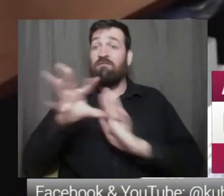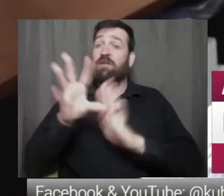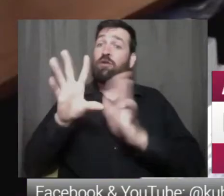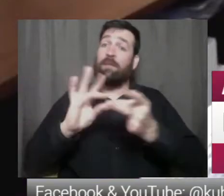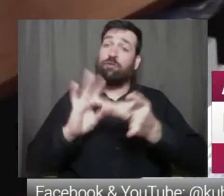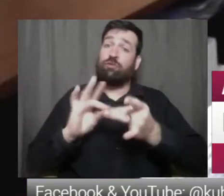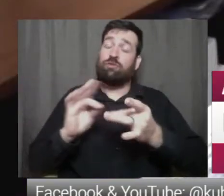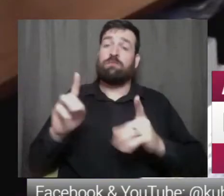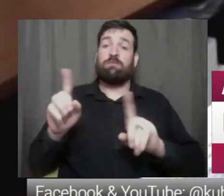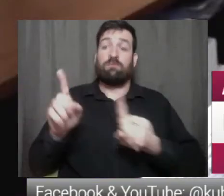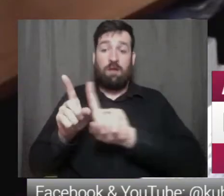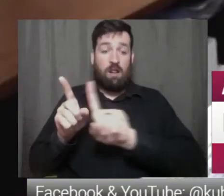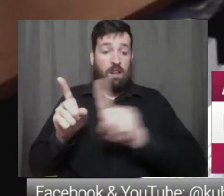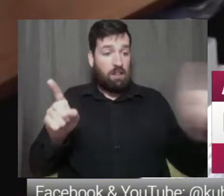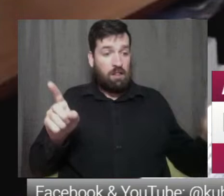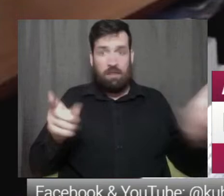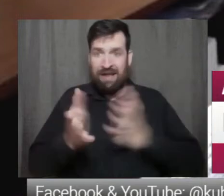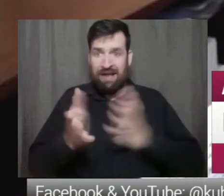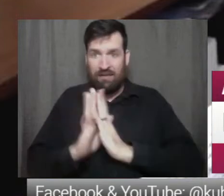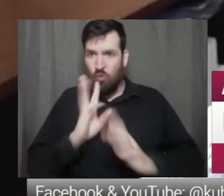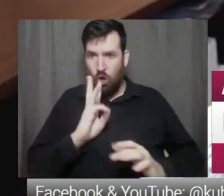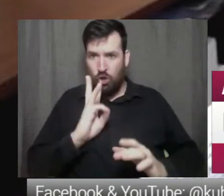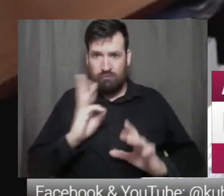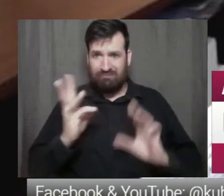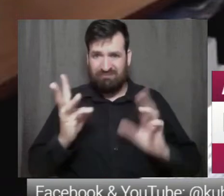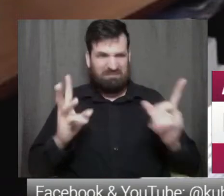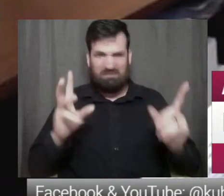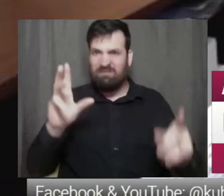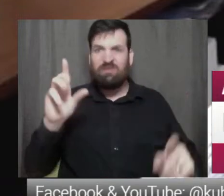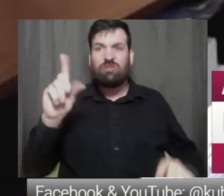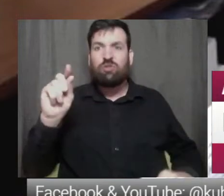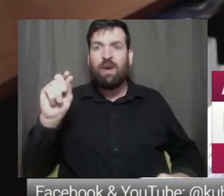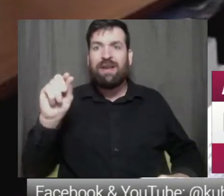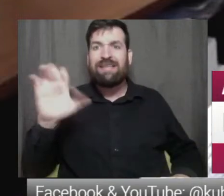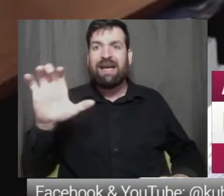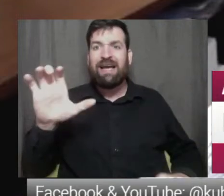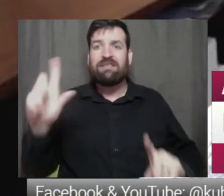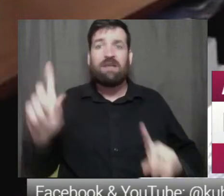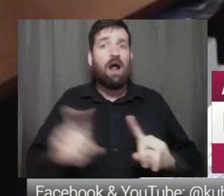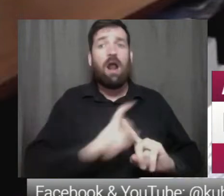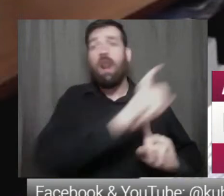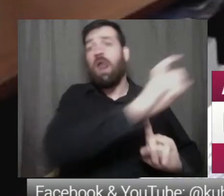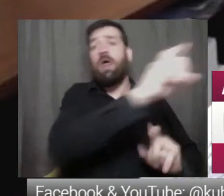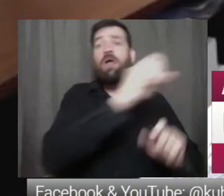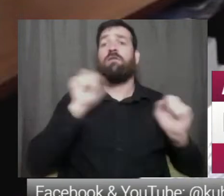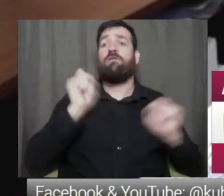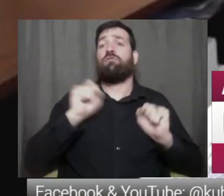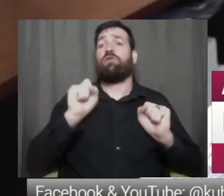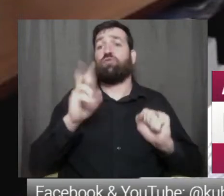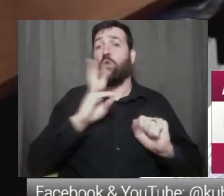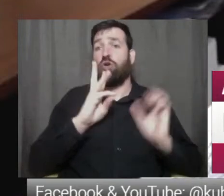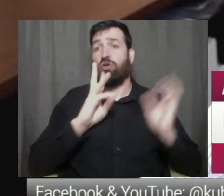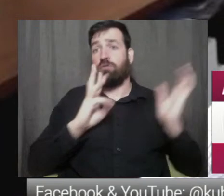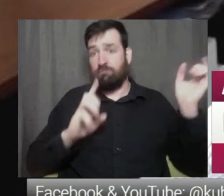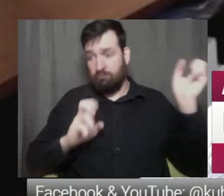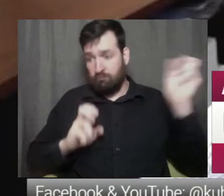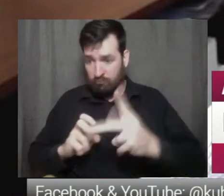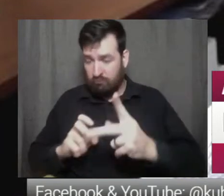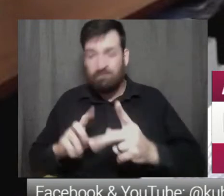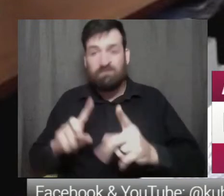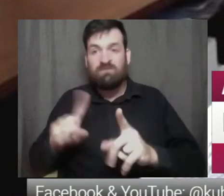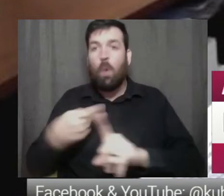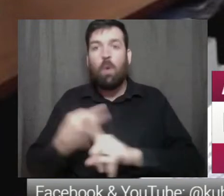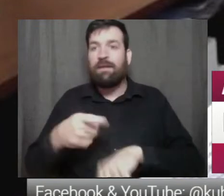walked away. I asked her to get her water, and she was gone for 20 seconds, running up the stairs to our refrigerator to come back down, and that was really the only time in the